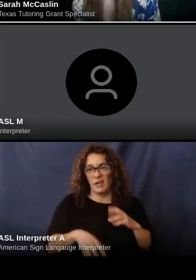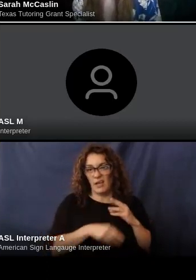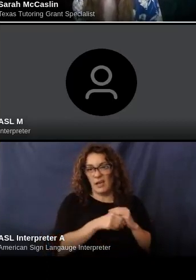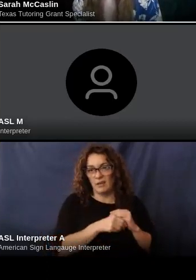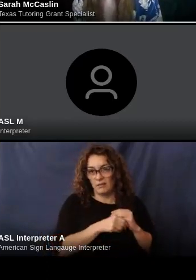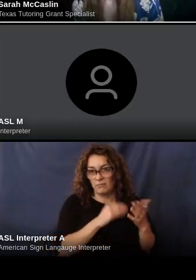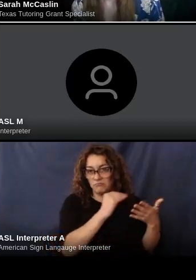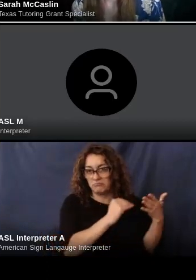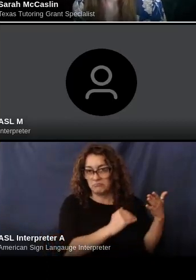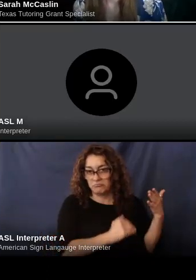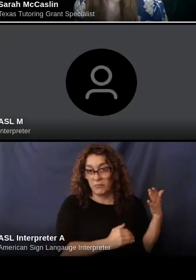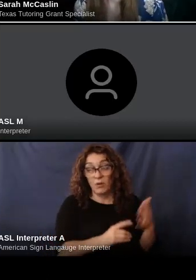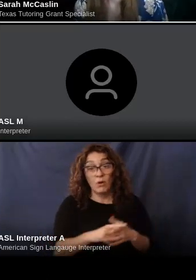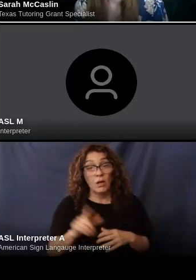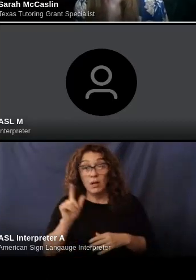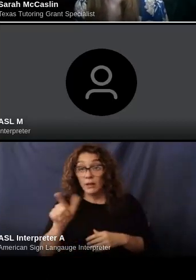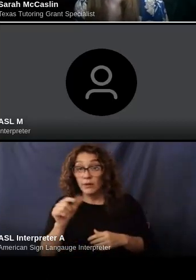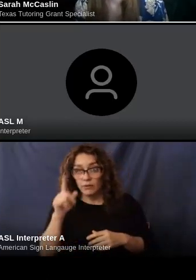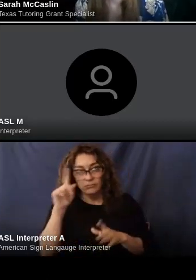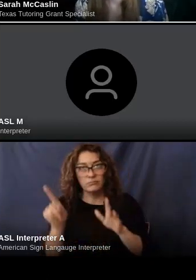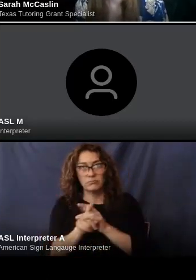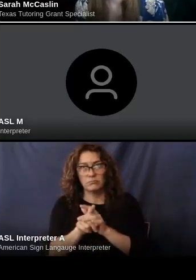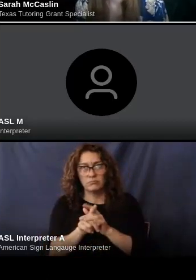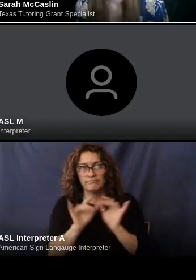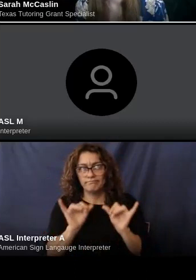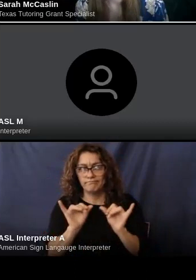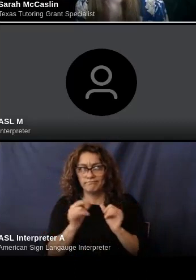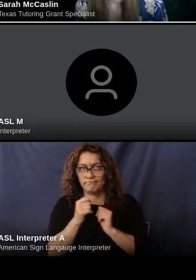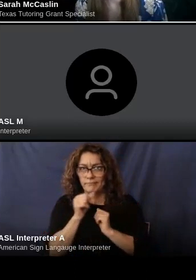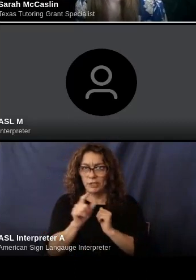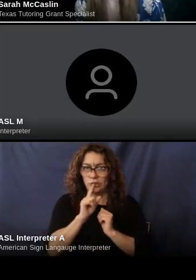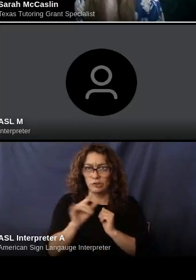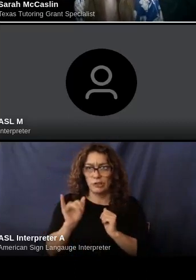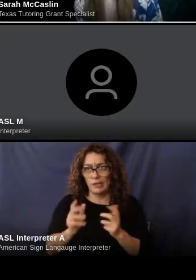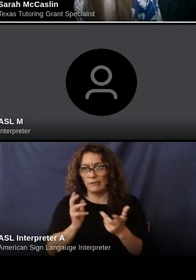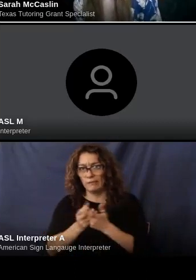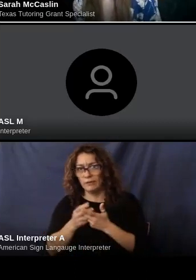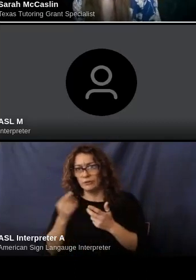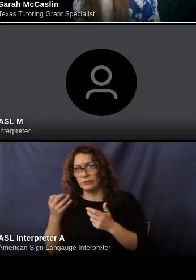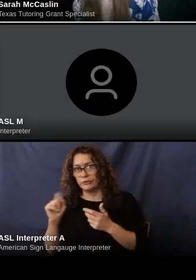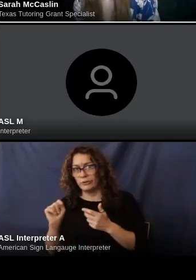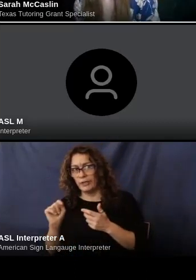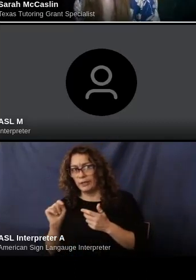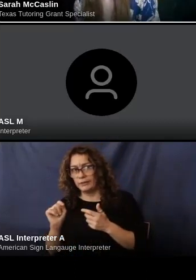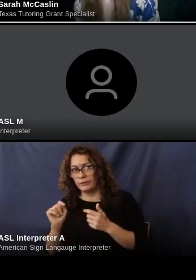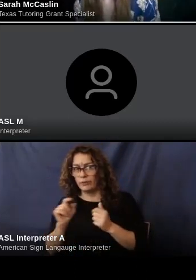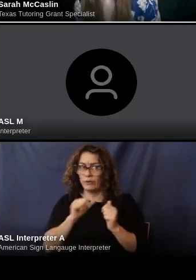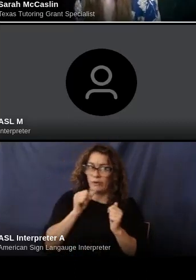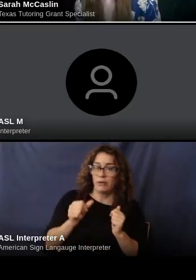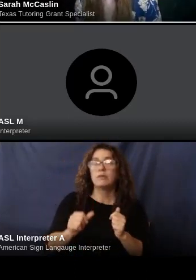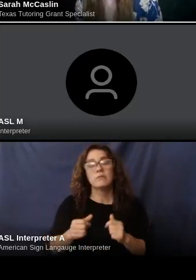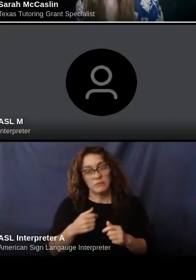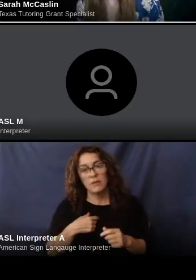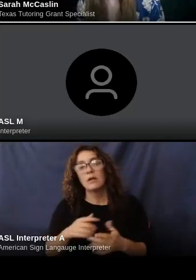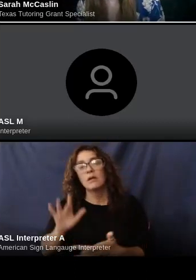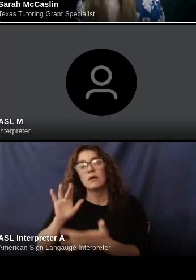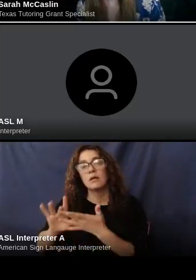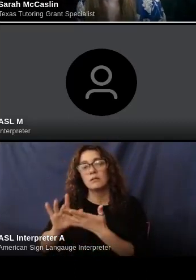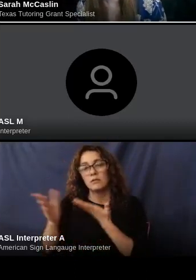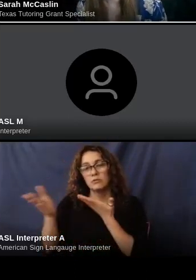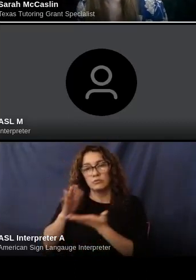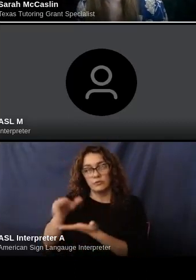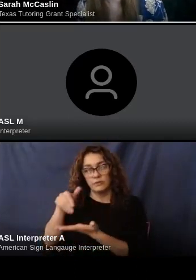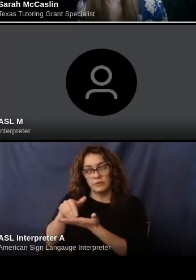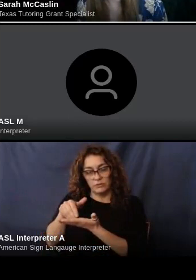the same if you have a question. If you have an idea of how you want to spend money, I would advise to direct it to your service center